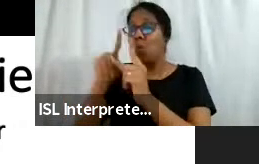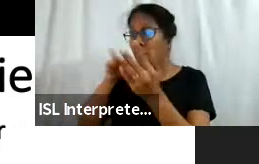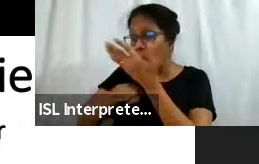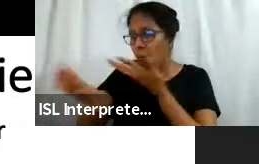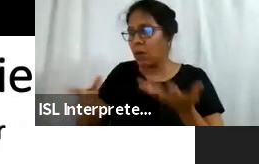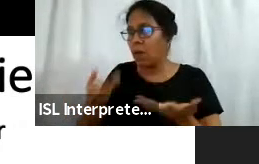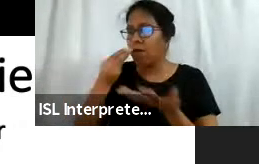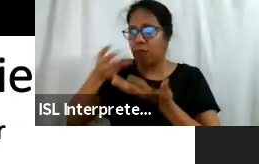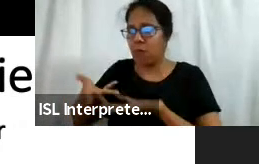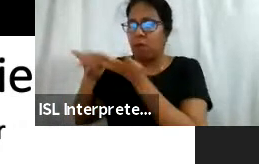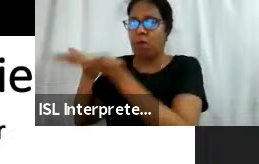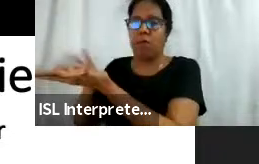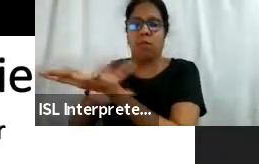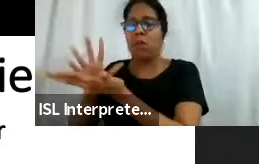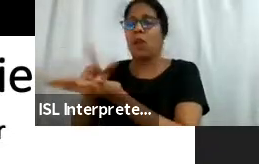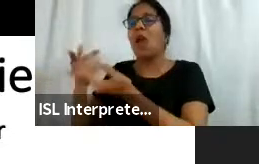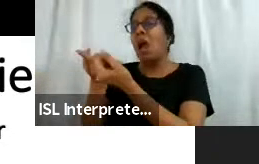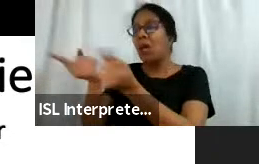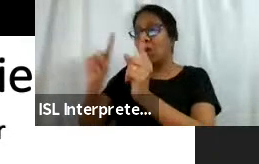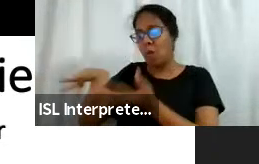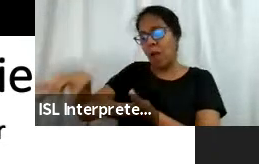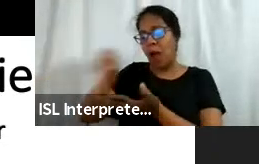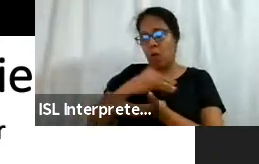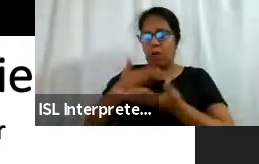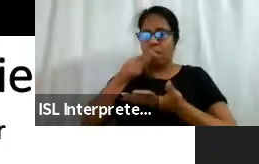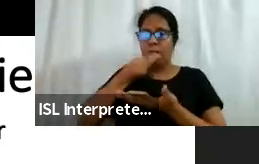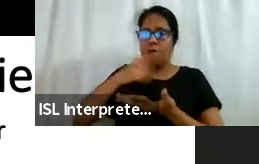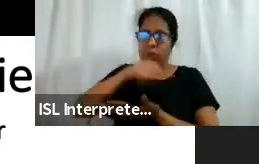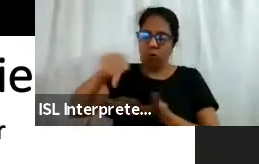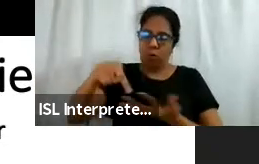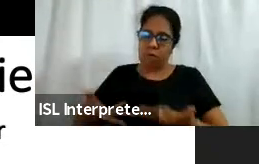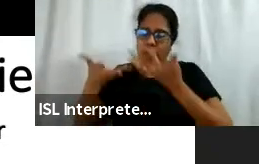and the patient can take if the patient is mobile enough.